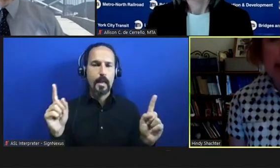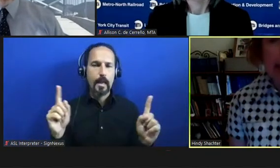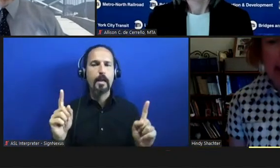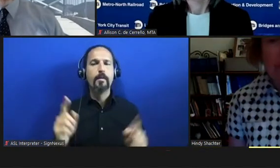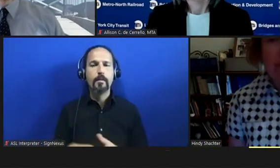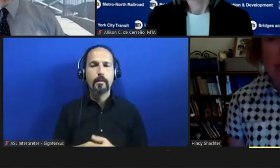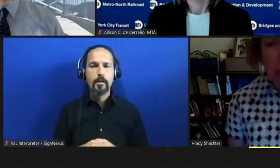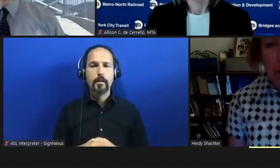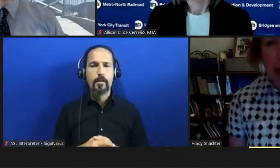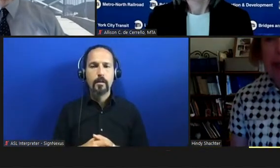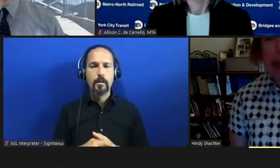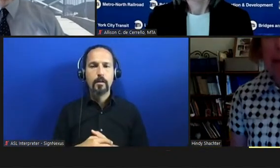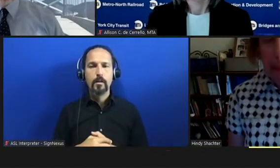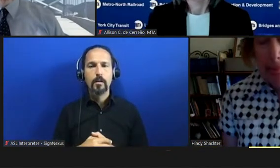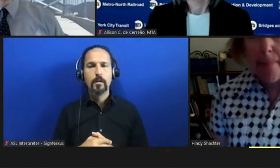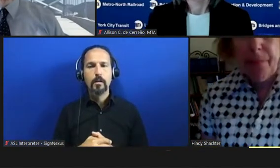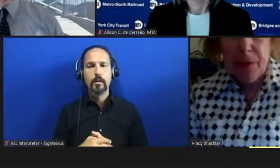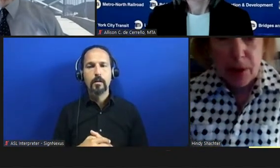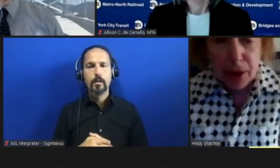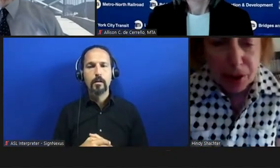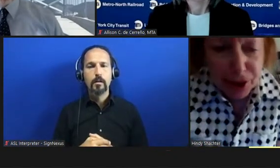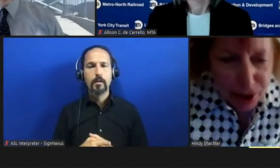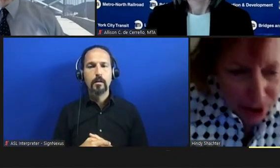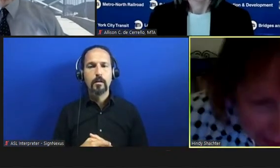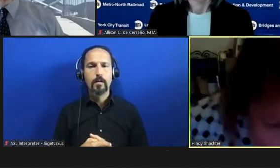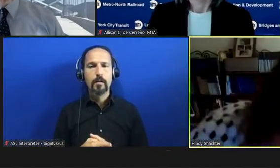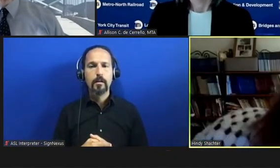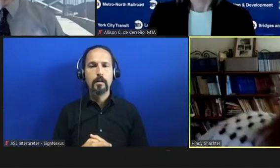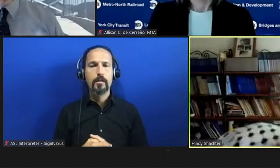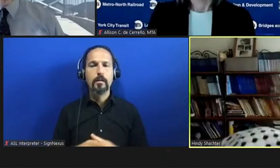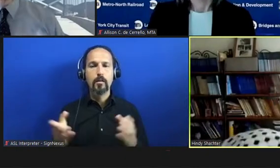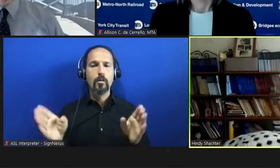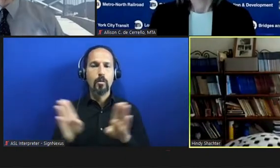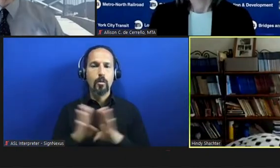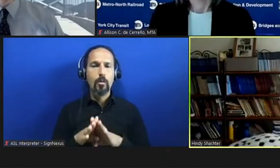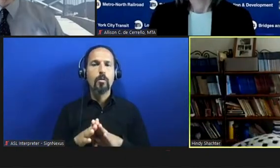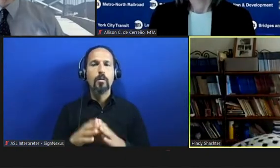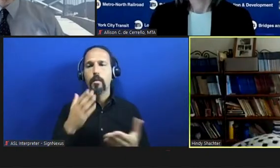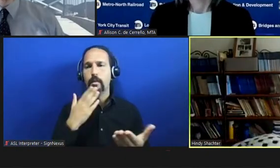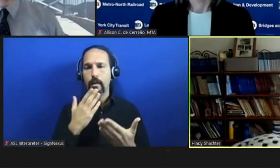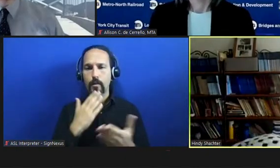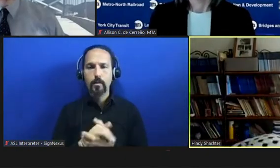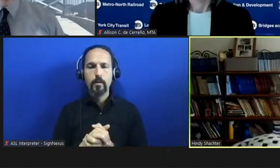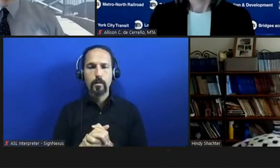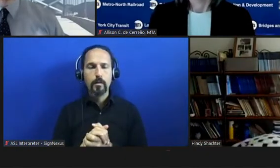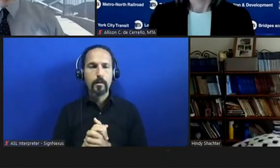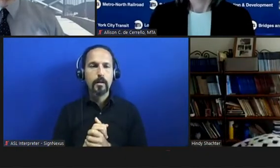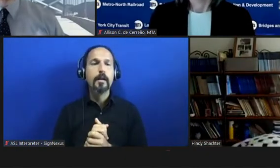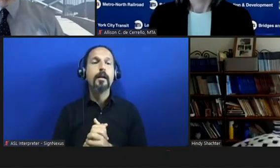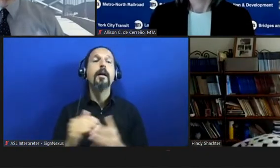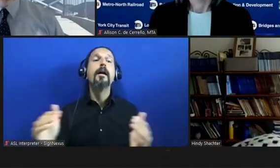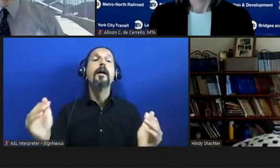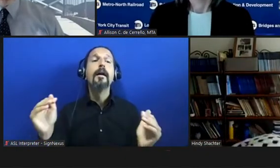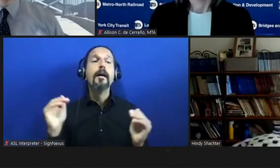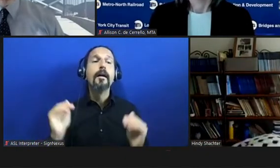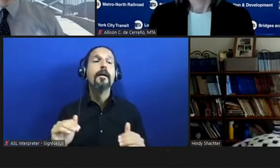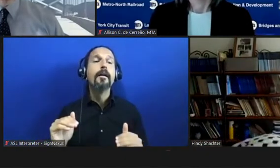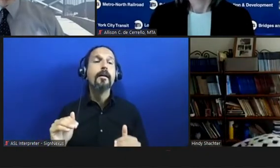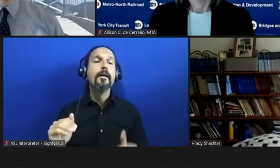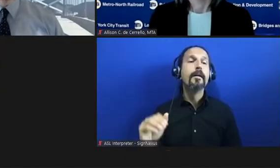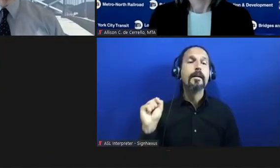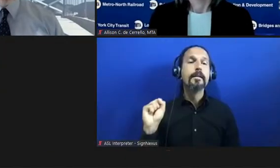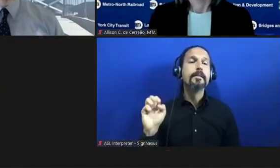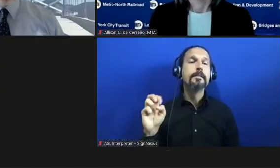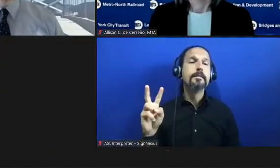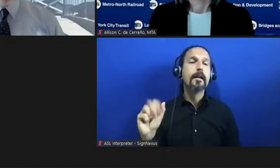need completely remarks concluded thank you our next speaker is